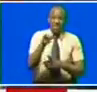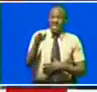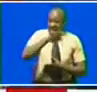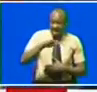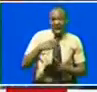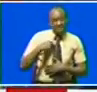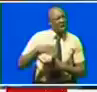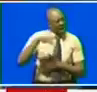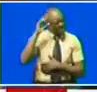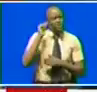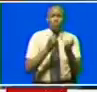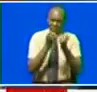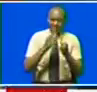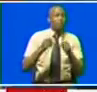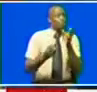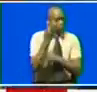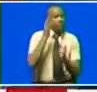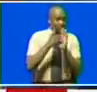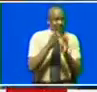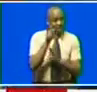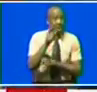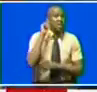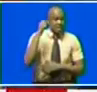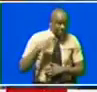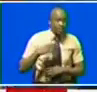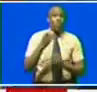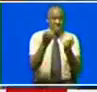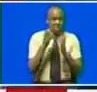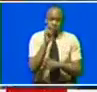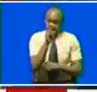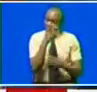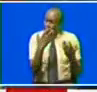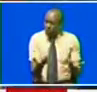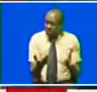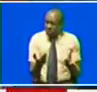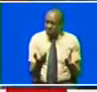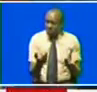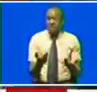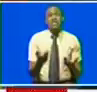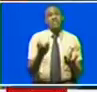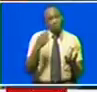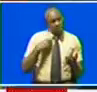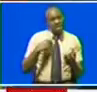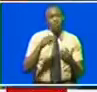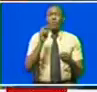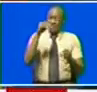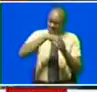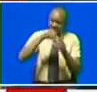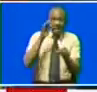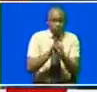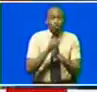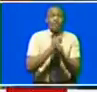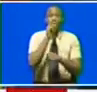with very high potential, and as Kenyans, we need to see to it that we invest a lot for purpose of ensuring